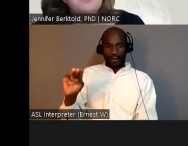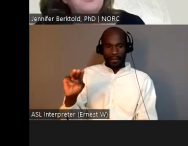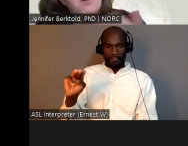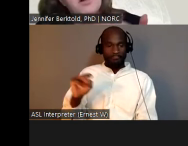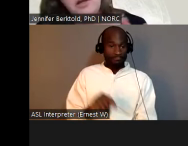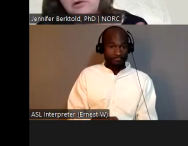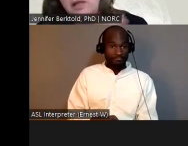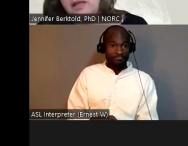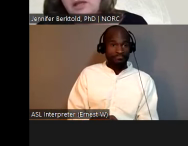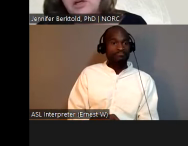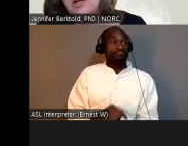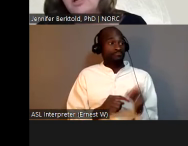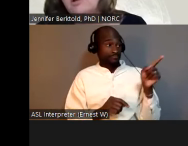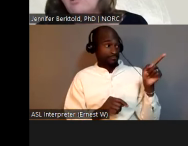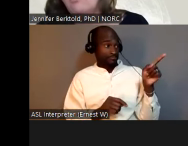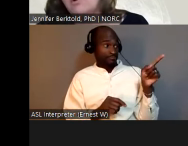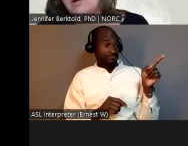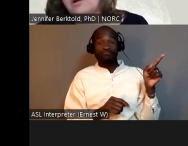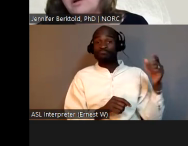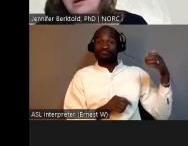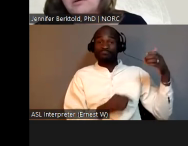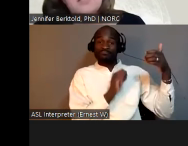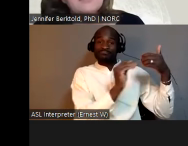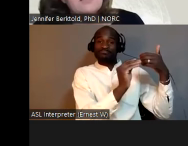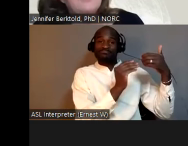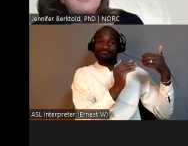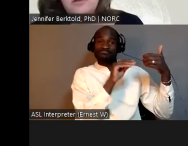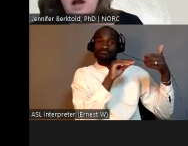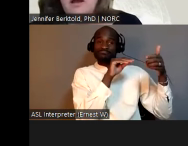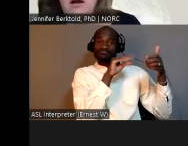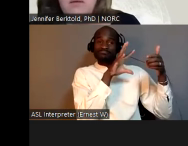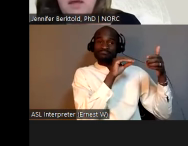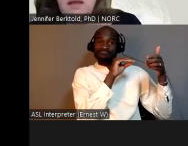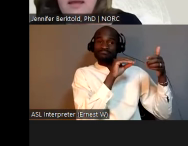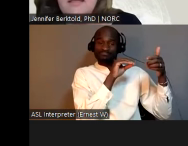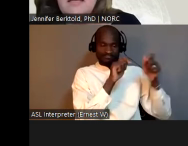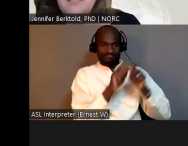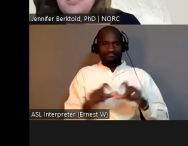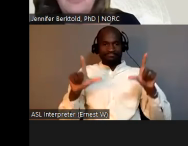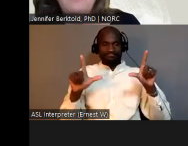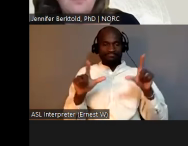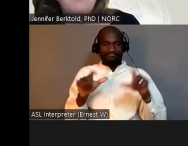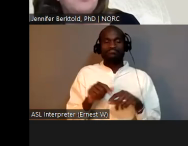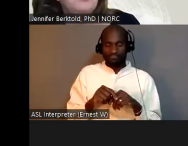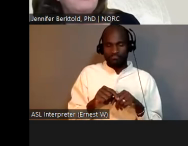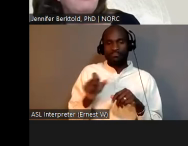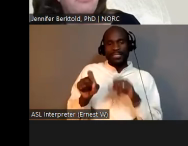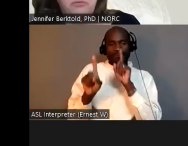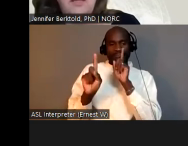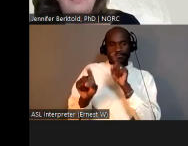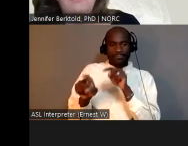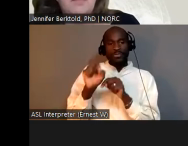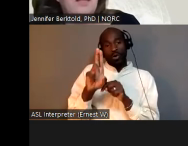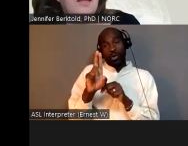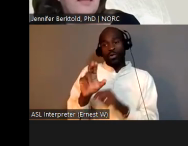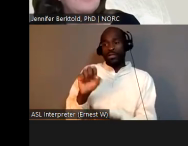the QR code here, or go to slido.com and enter in the number